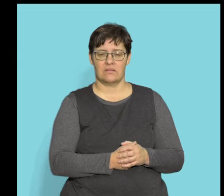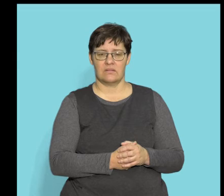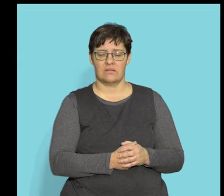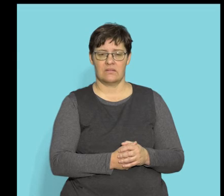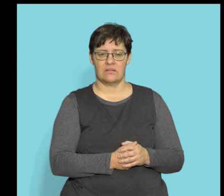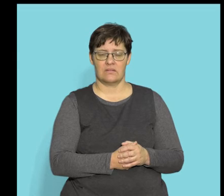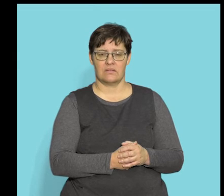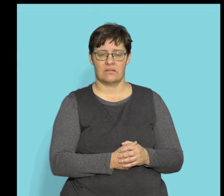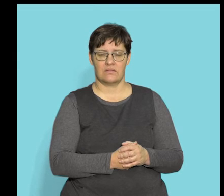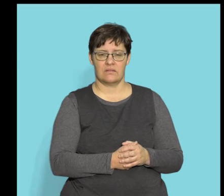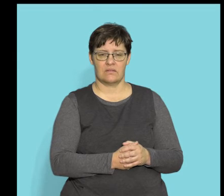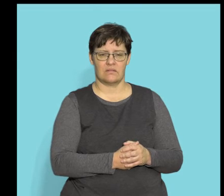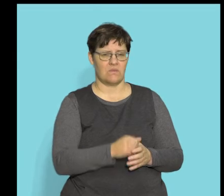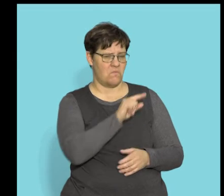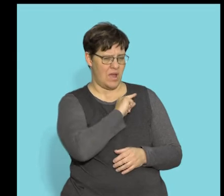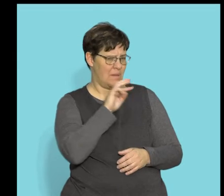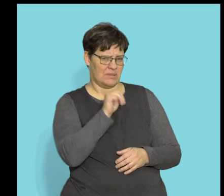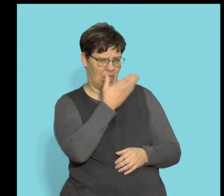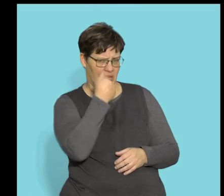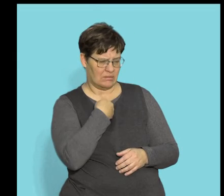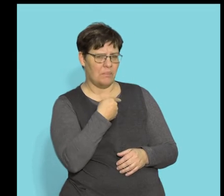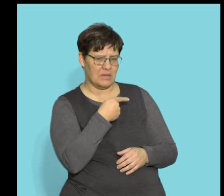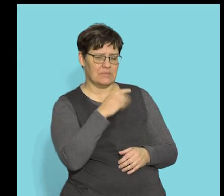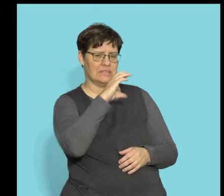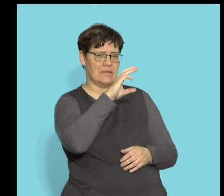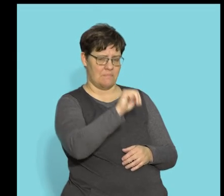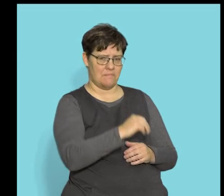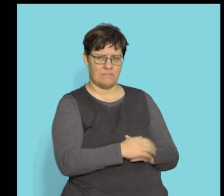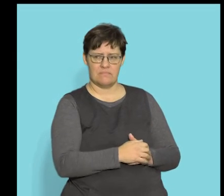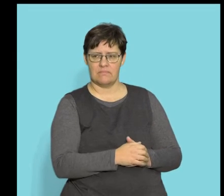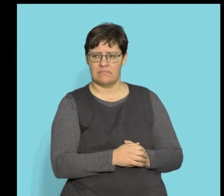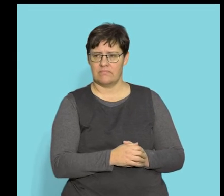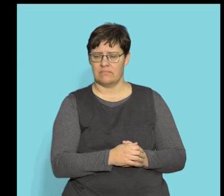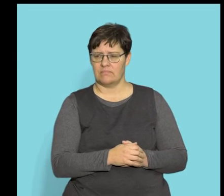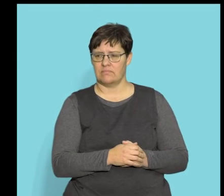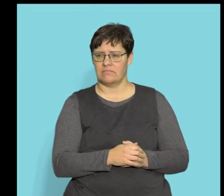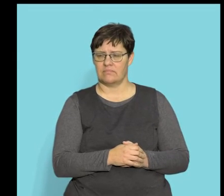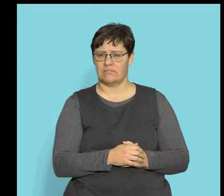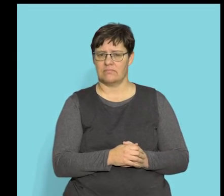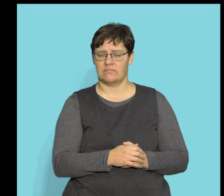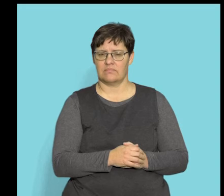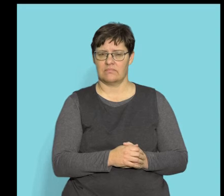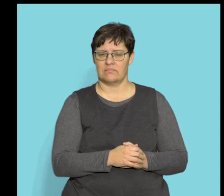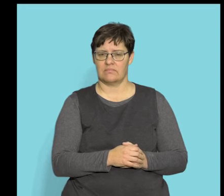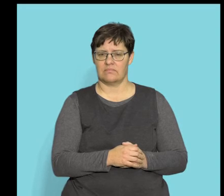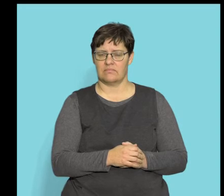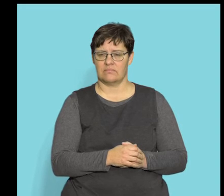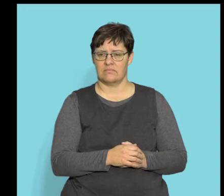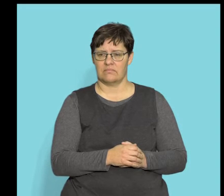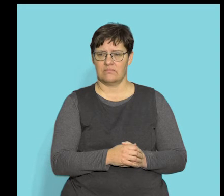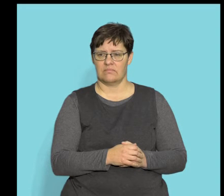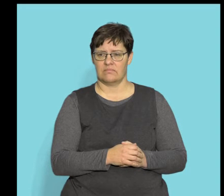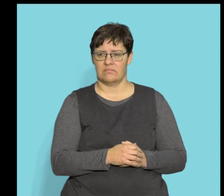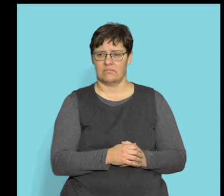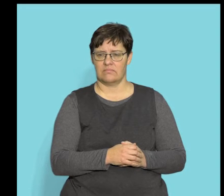13 centimeters for the height. I don't know why it says meters. That is a typo. I'm going to ask you to calculate it with 13